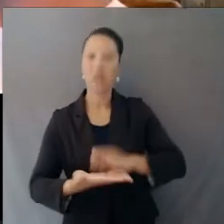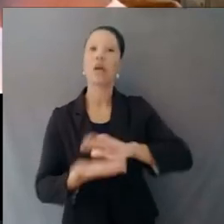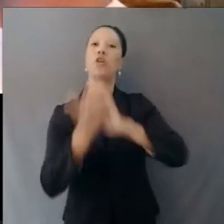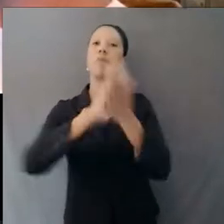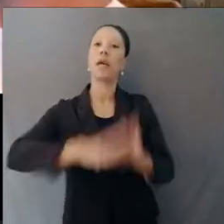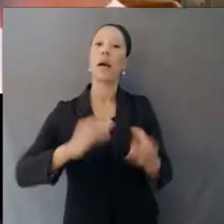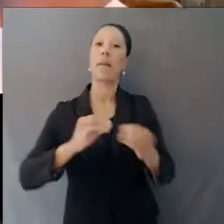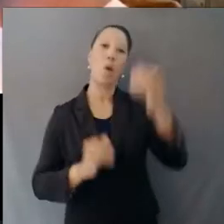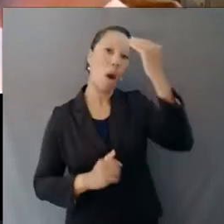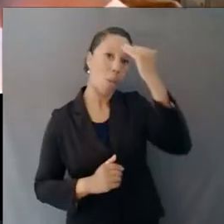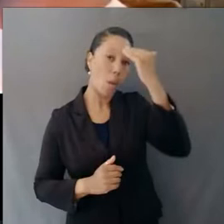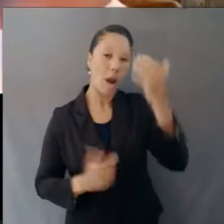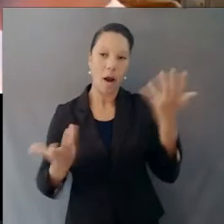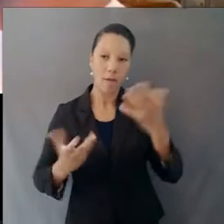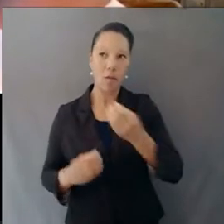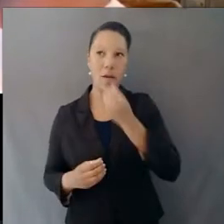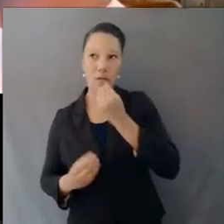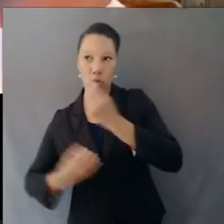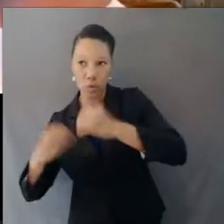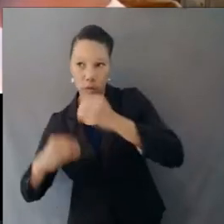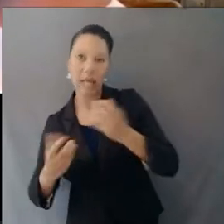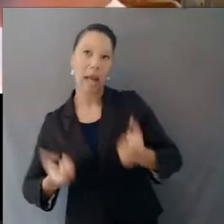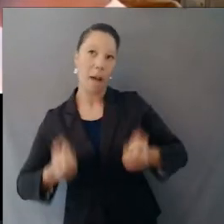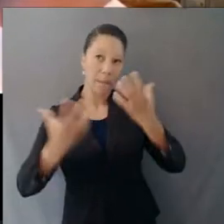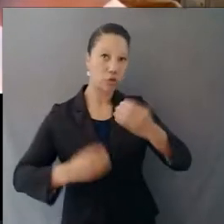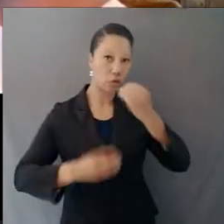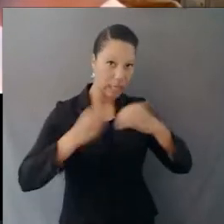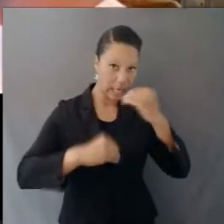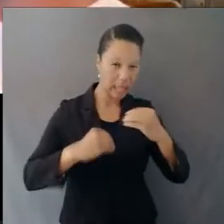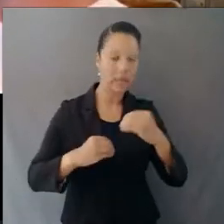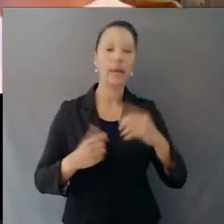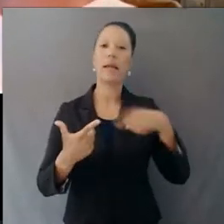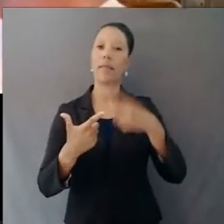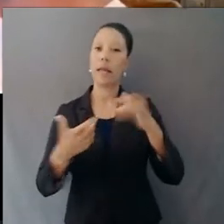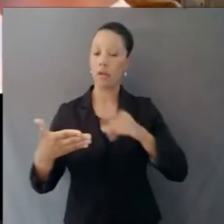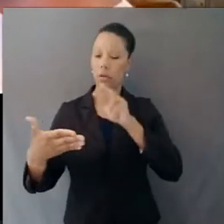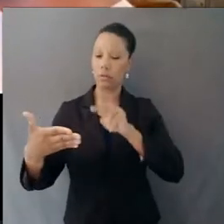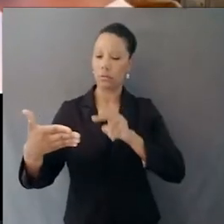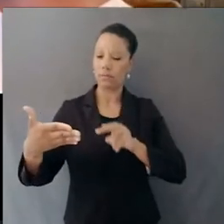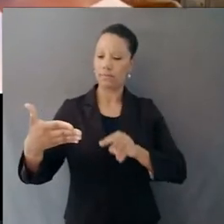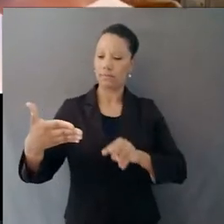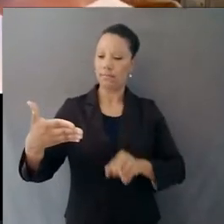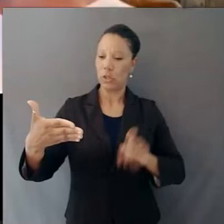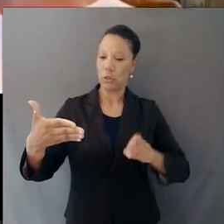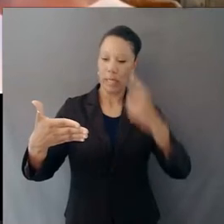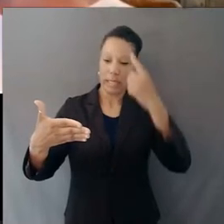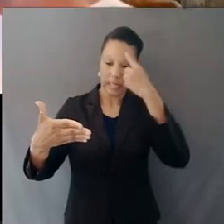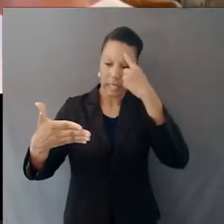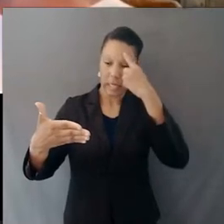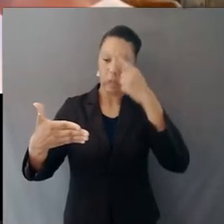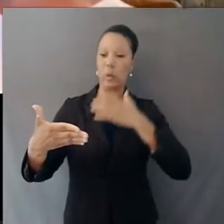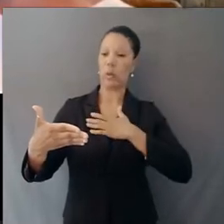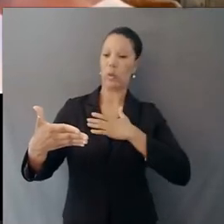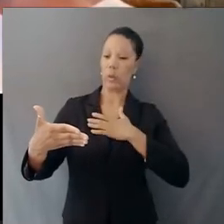you're eating. So that's the first place I would start. Then once you've looked at that, you can sort of think about, well, you know, gosh, when I took that break at